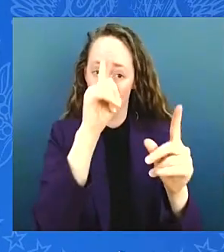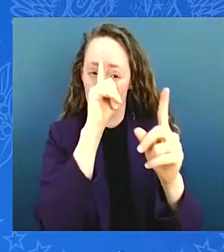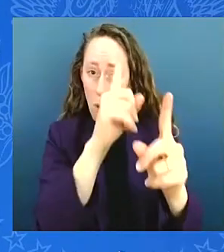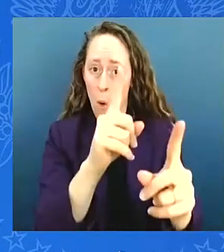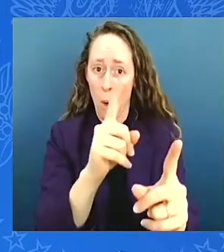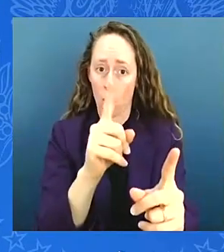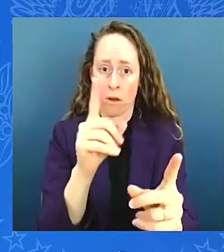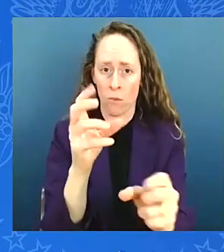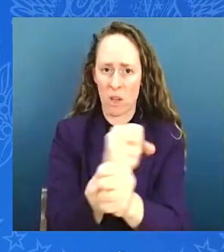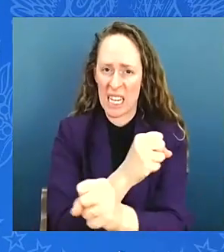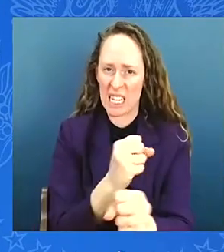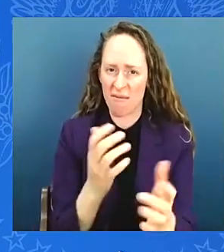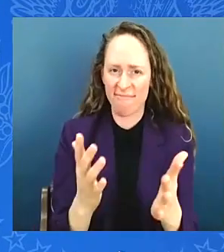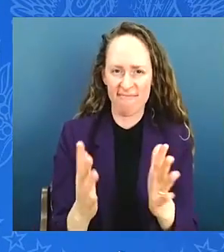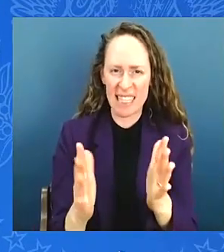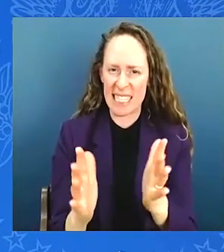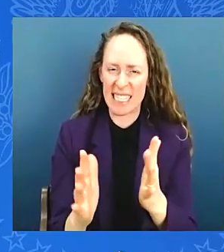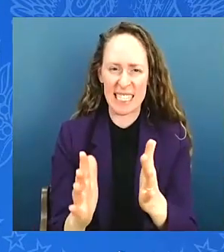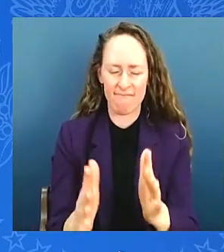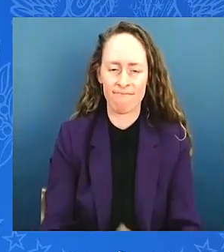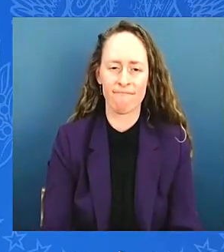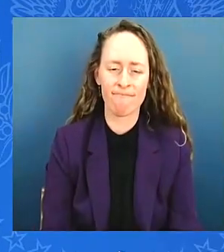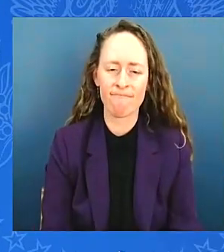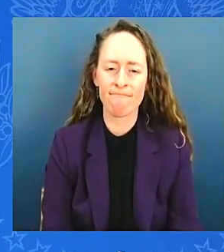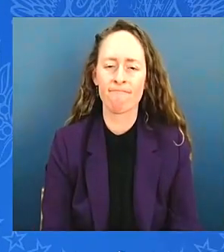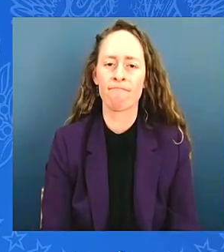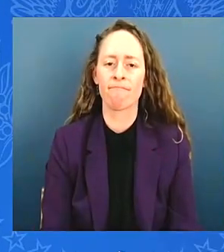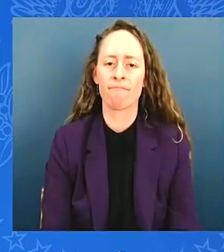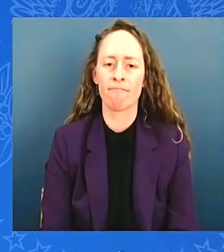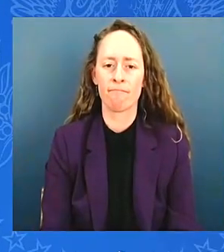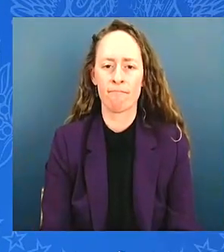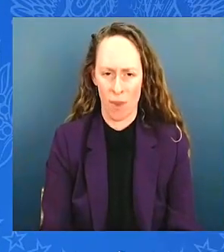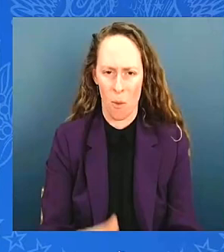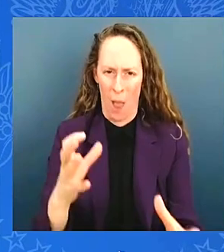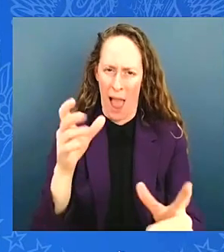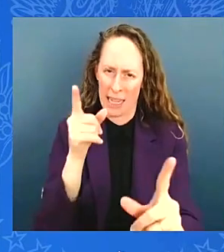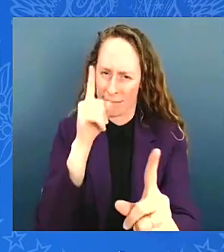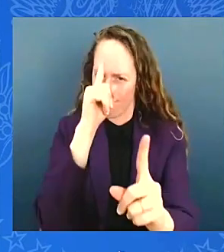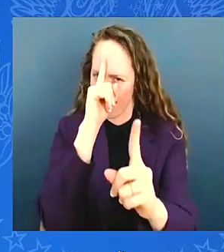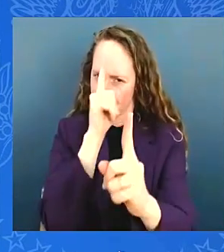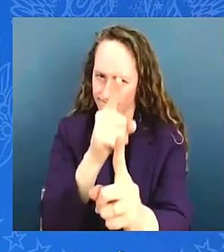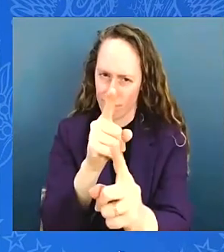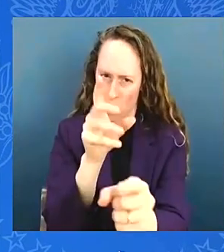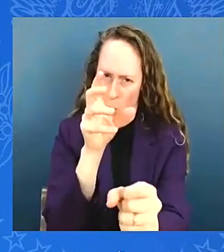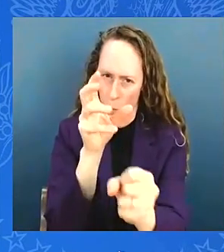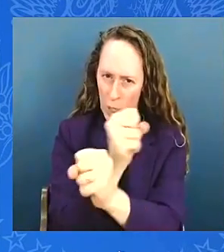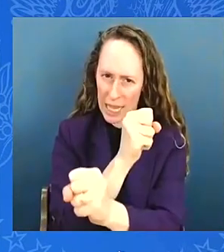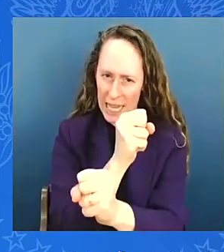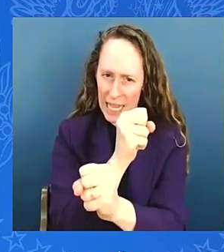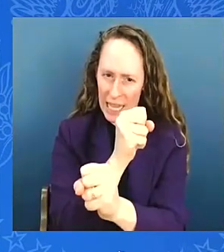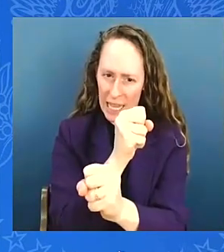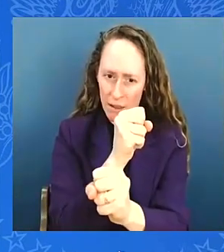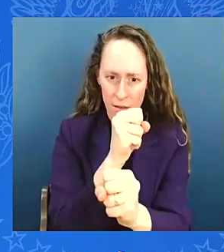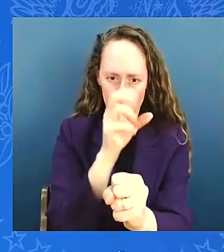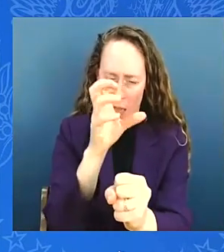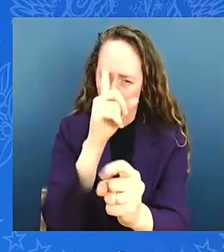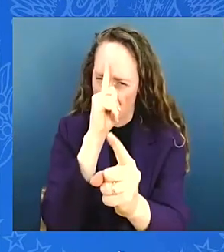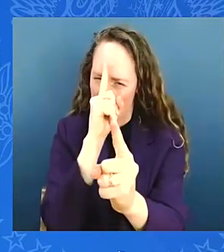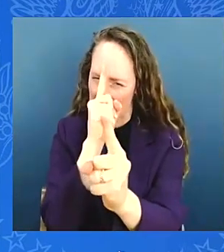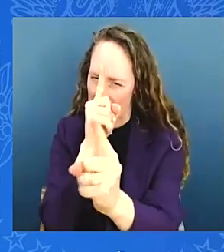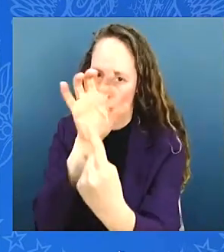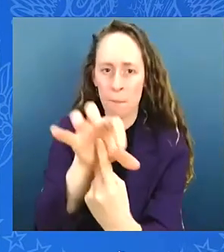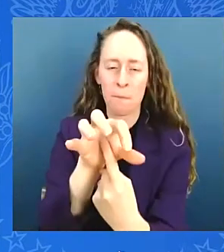tournament or every opportunity to win a championship. Like, let's just win everything. And there were five opportunities for us to